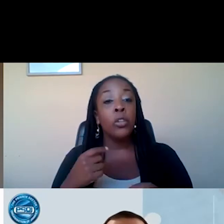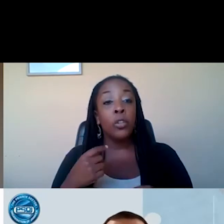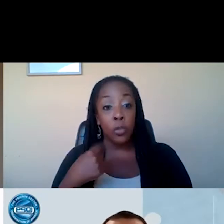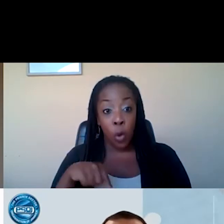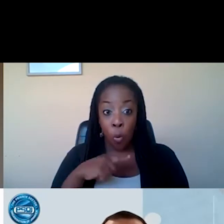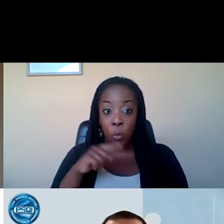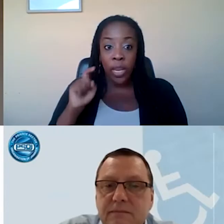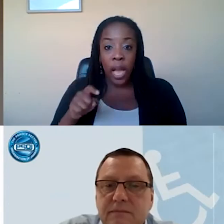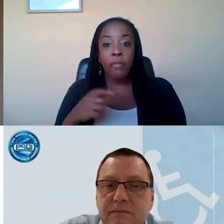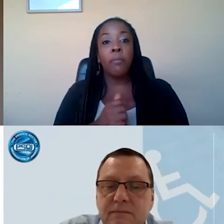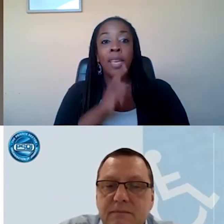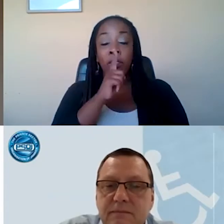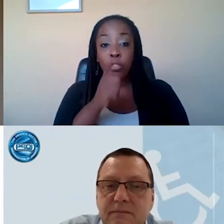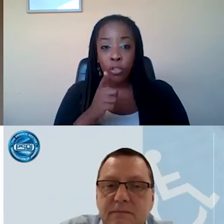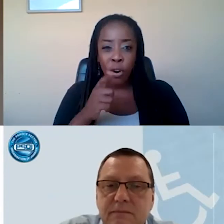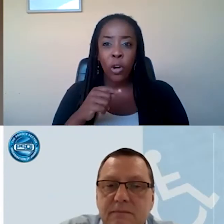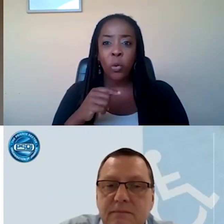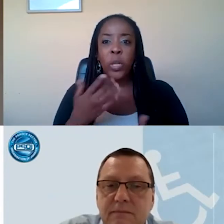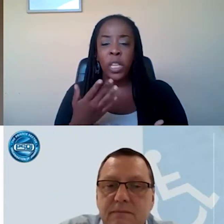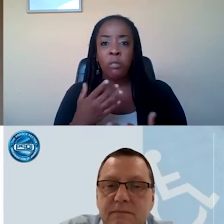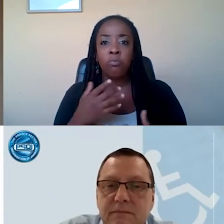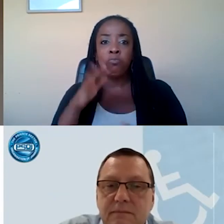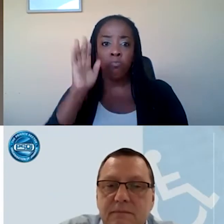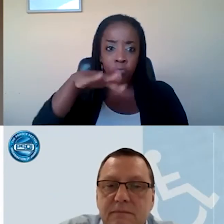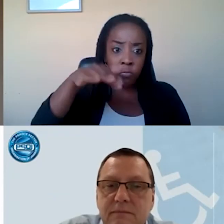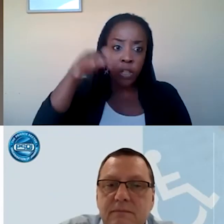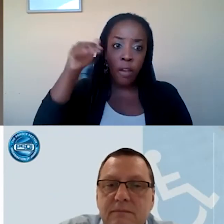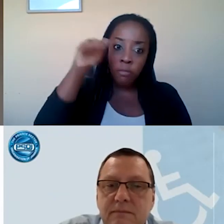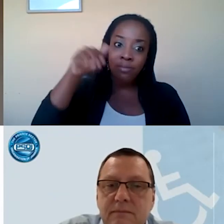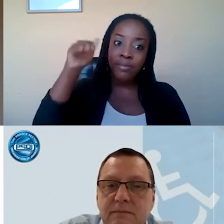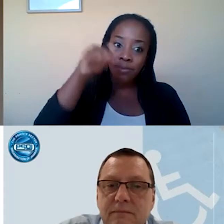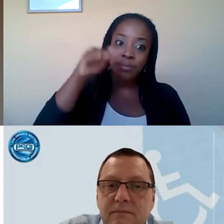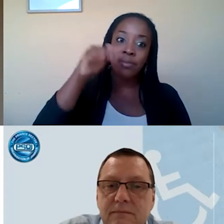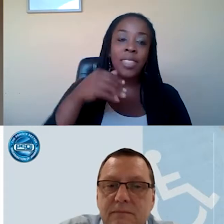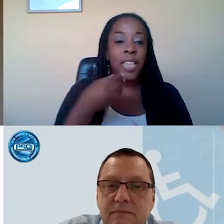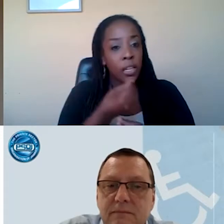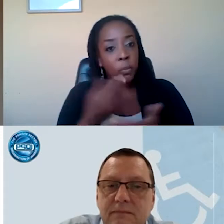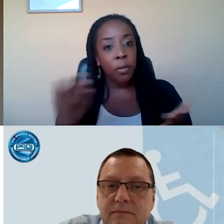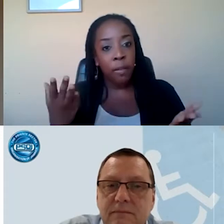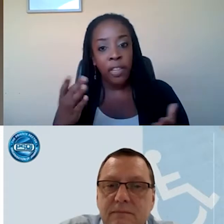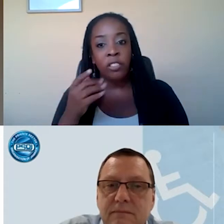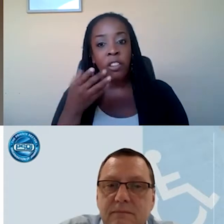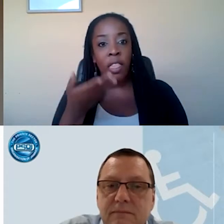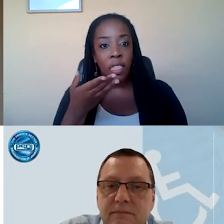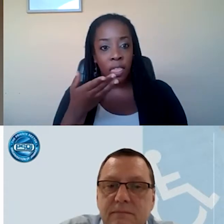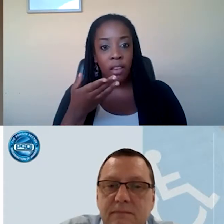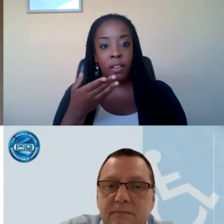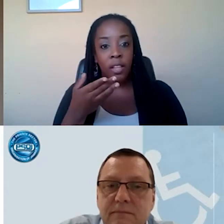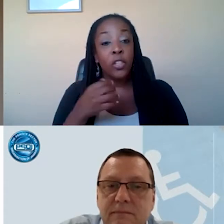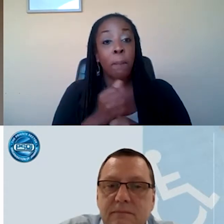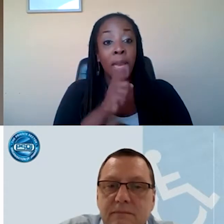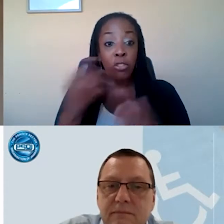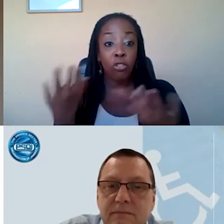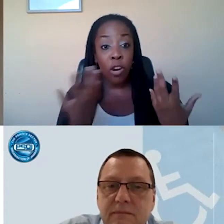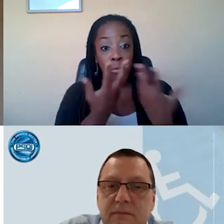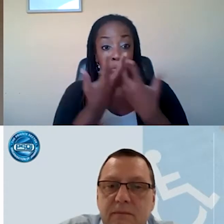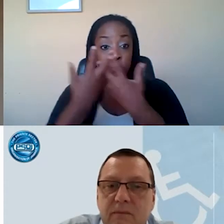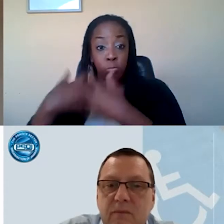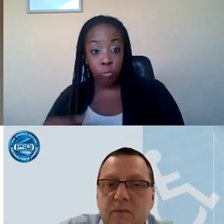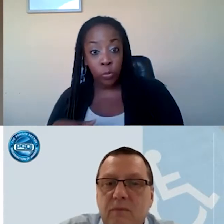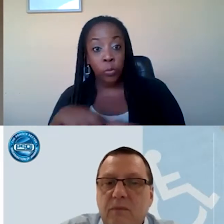the provisions within the code and the Building Act to ensure that there is that alignment with the Disabilities